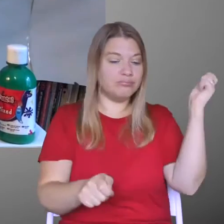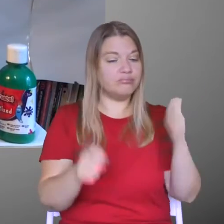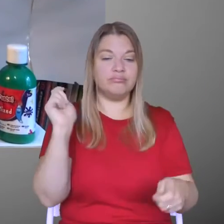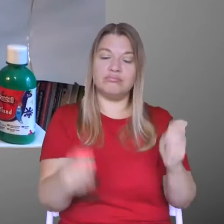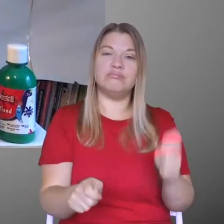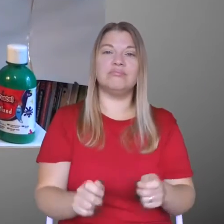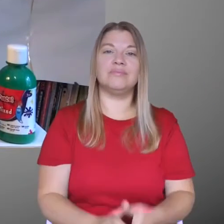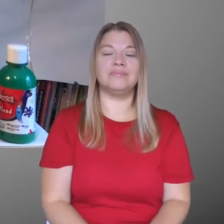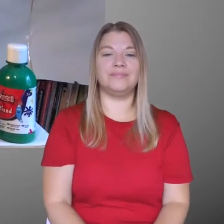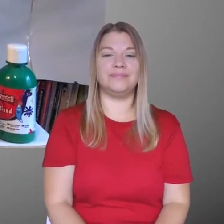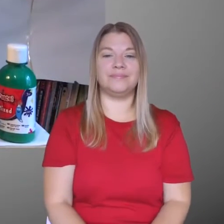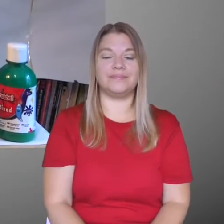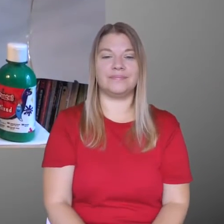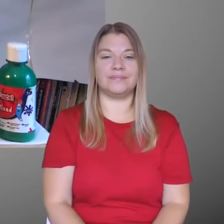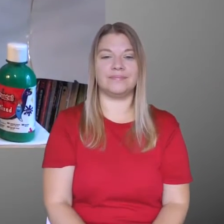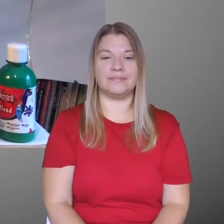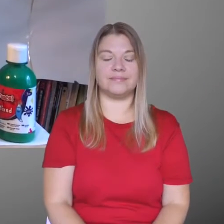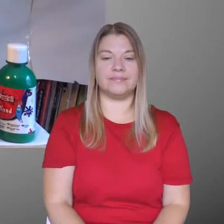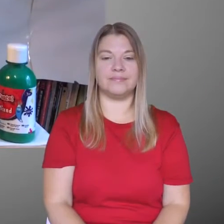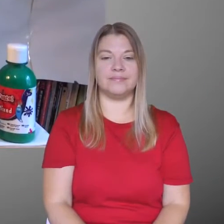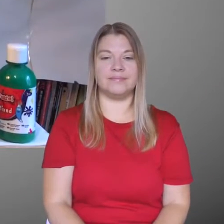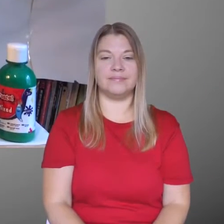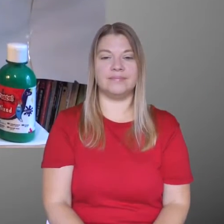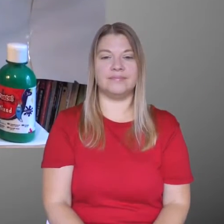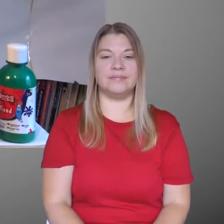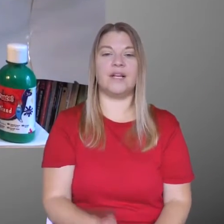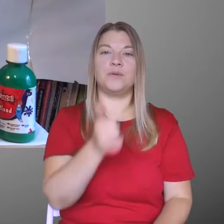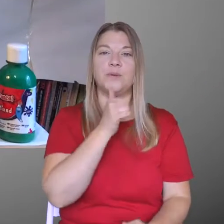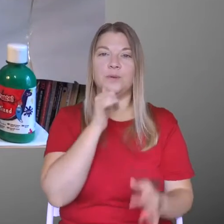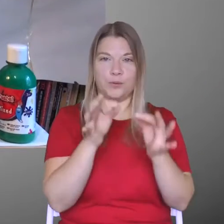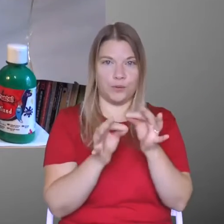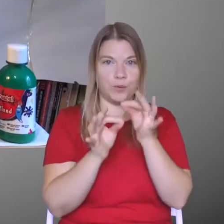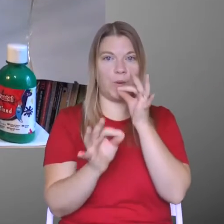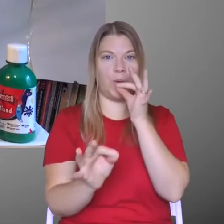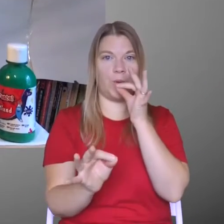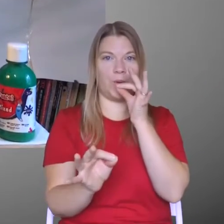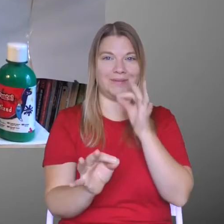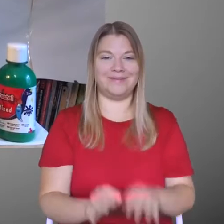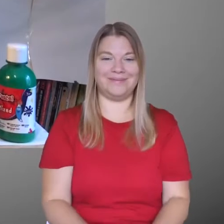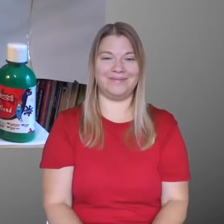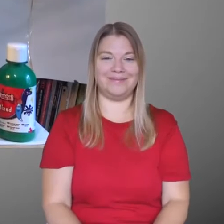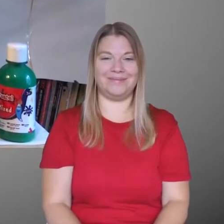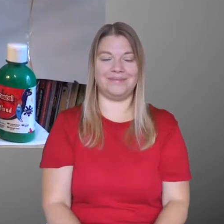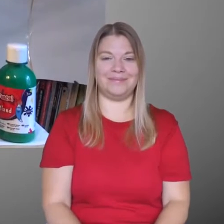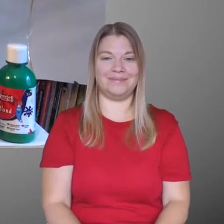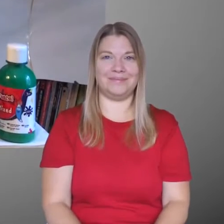Okay, so now we're going to use our straw again, trusty straw.